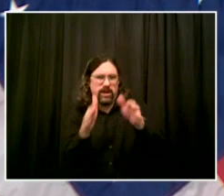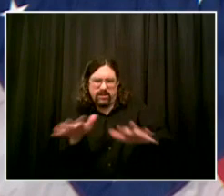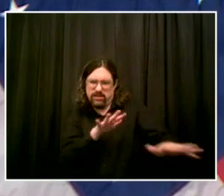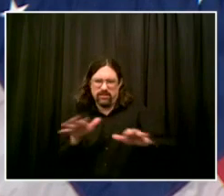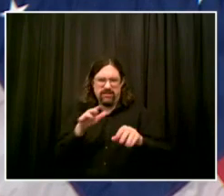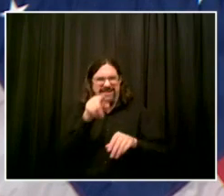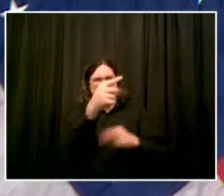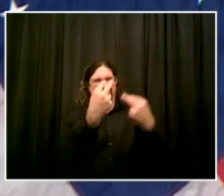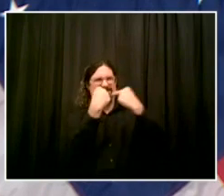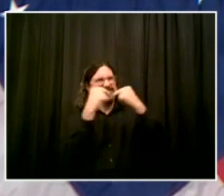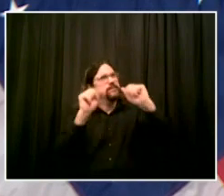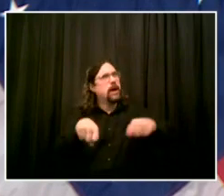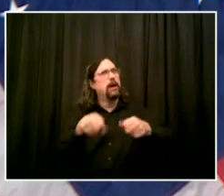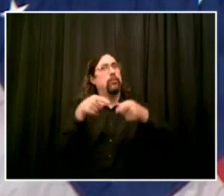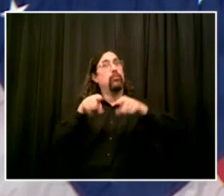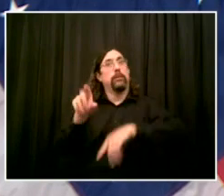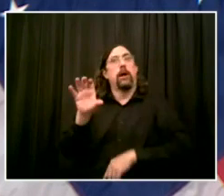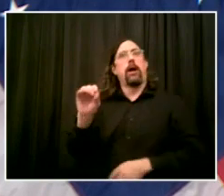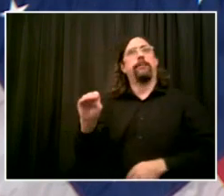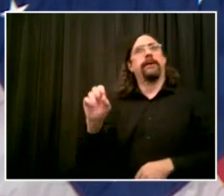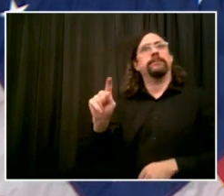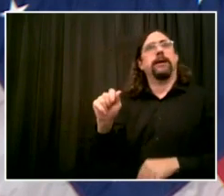at. And again,